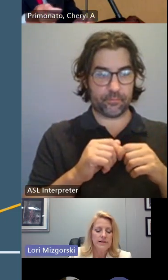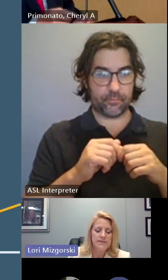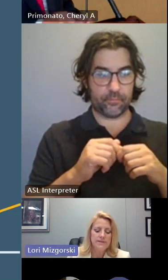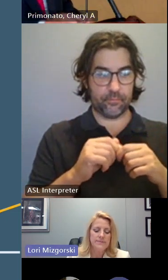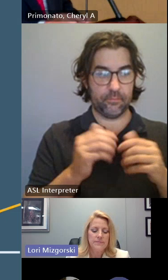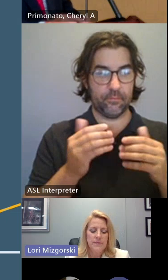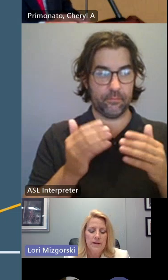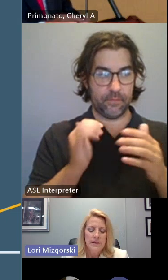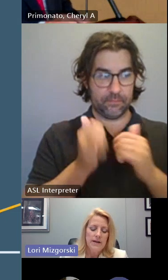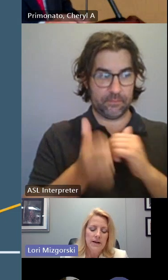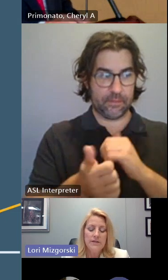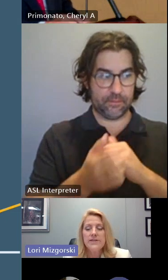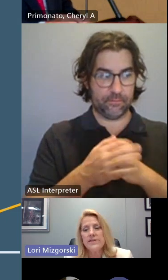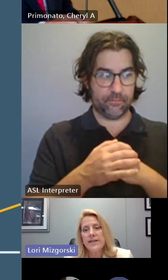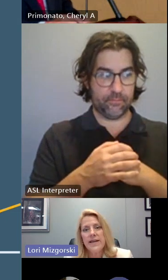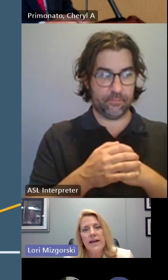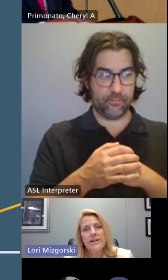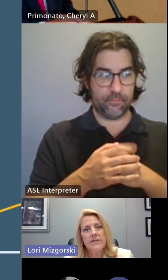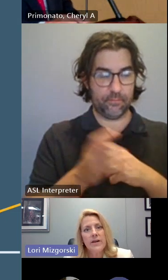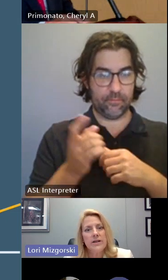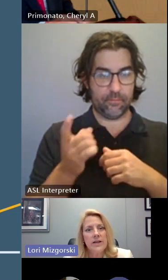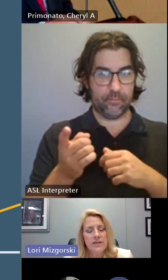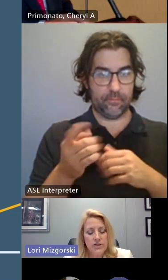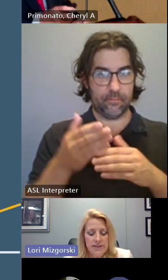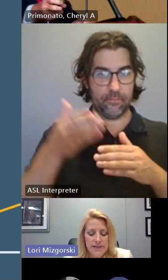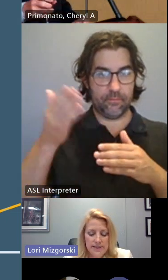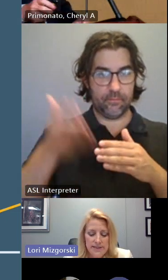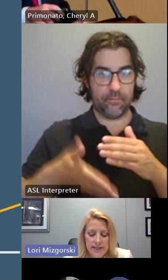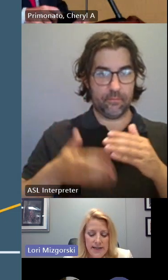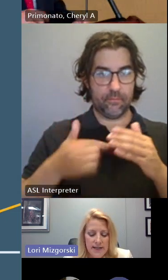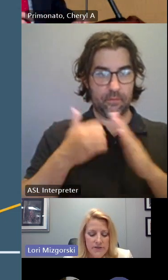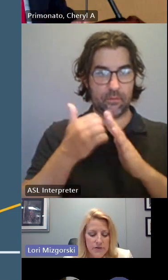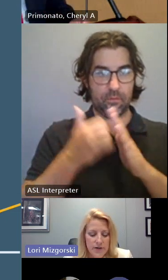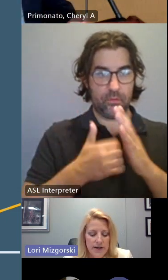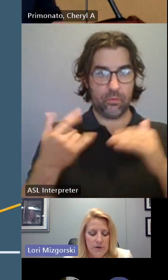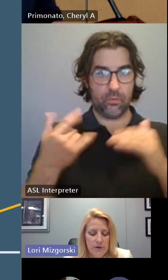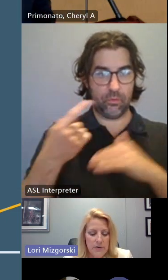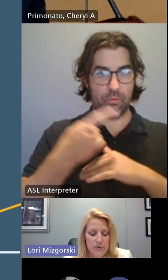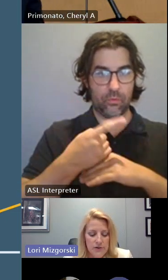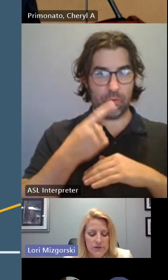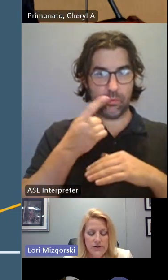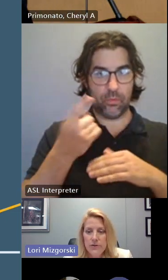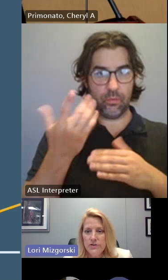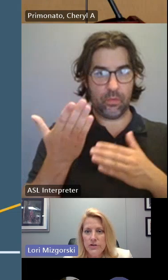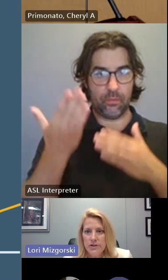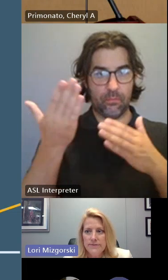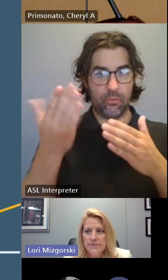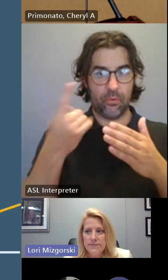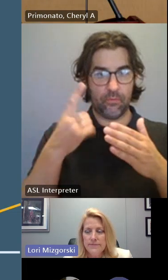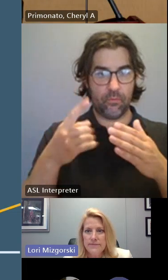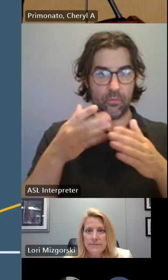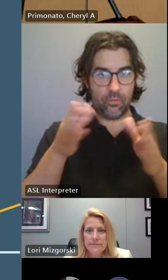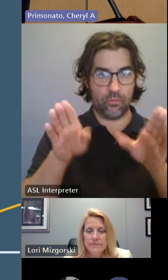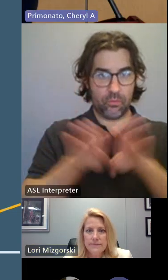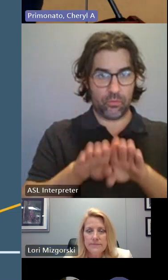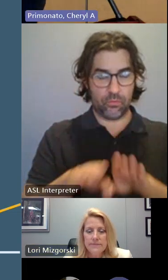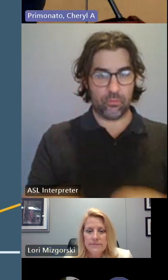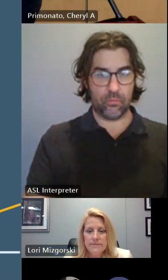Motion carries. This is the end of our agenda today. Do I have a motion to adjourn?